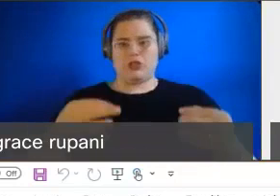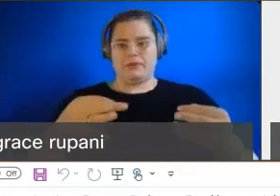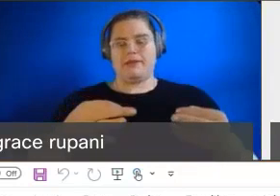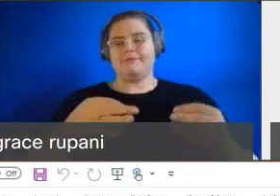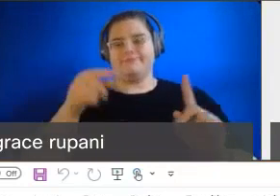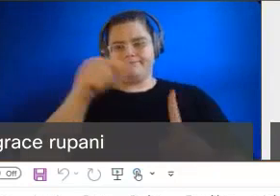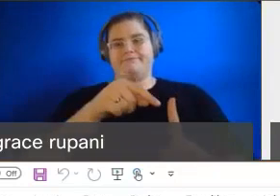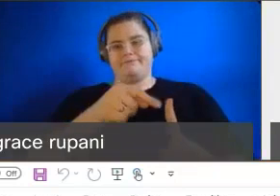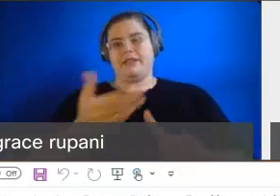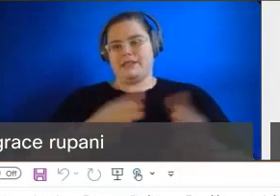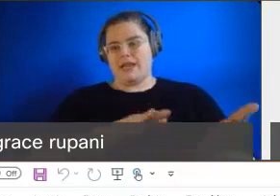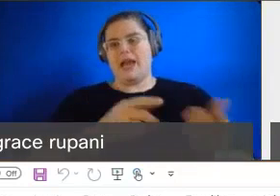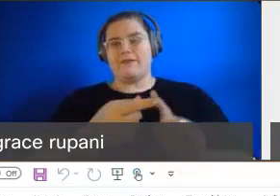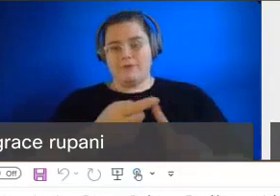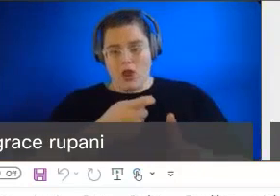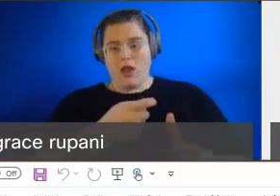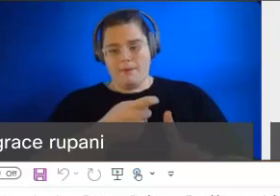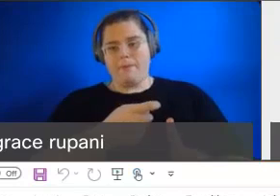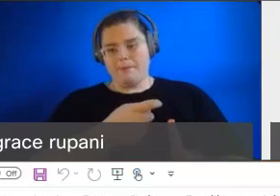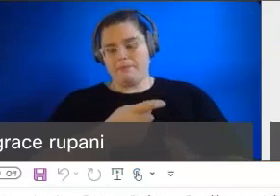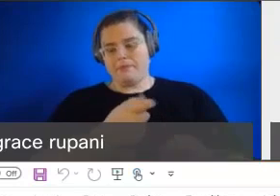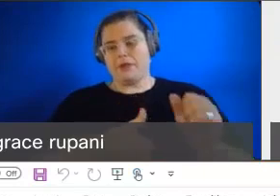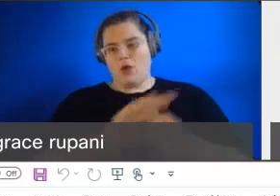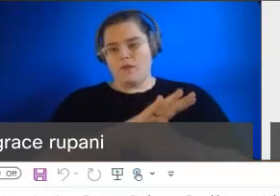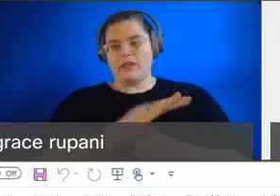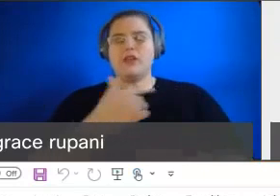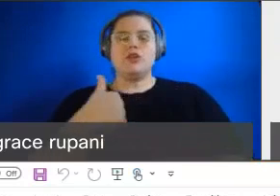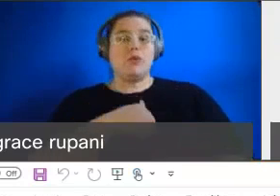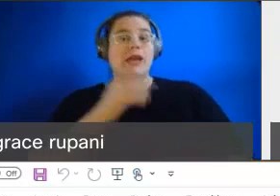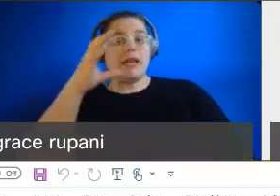so we're assuming that the OCME agree with that.